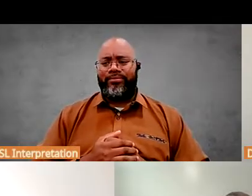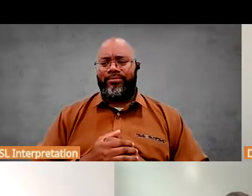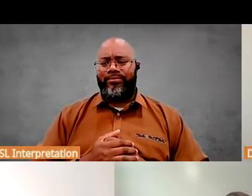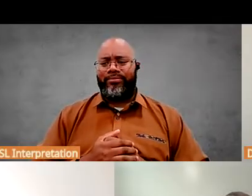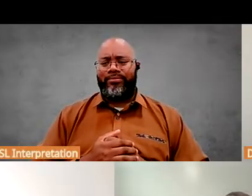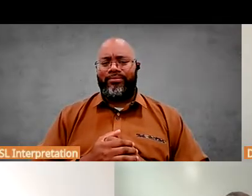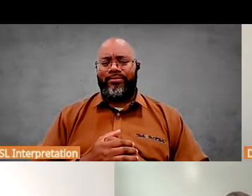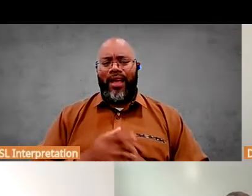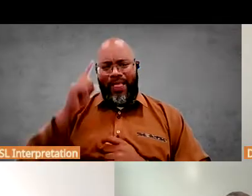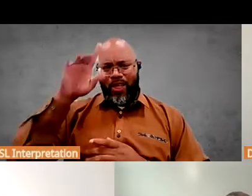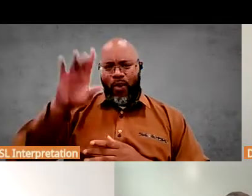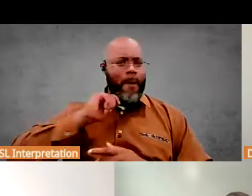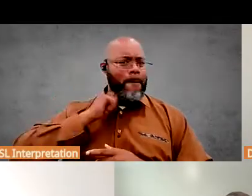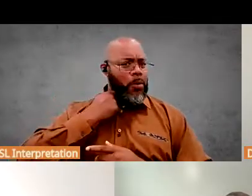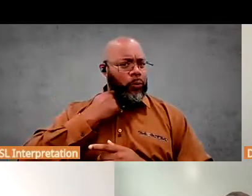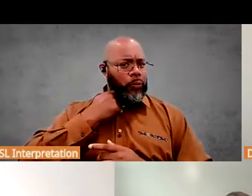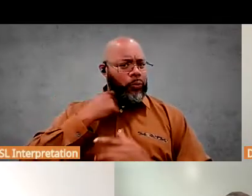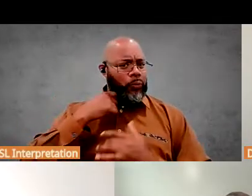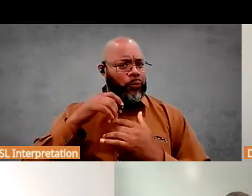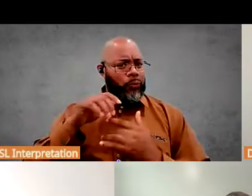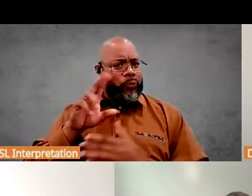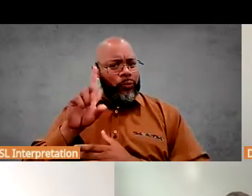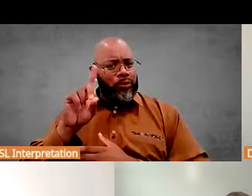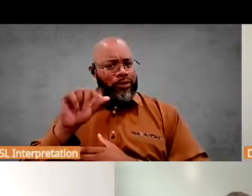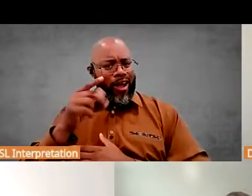Oh, I think you're muted, Douglas.